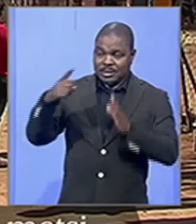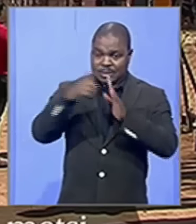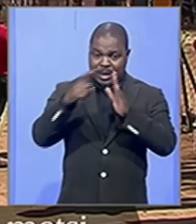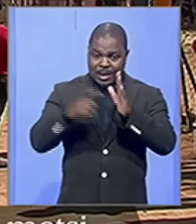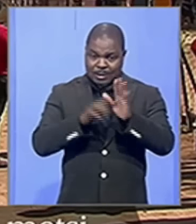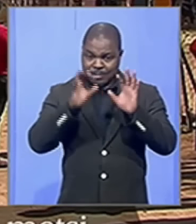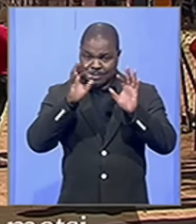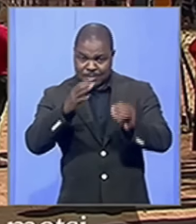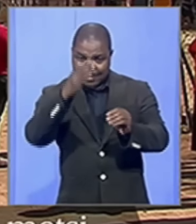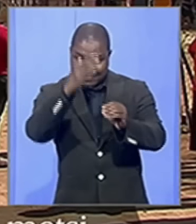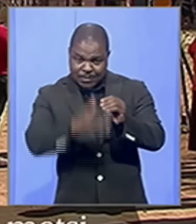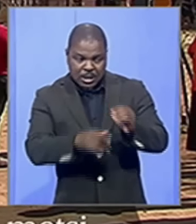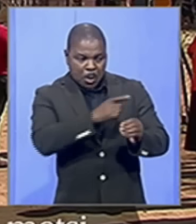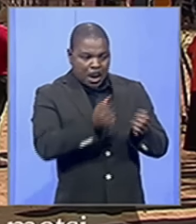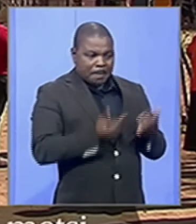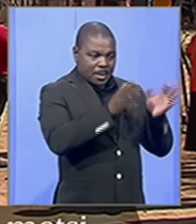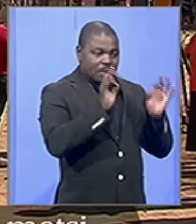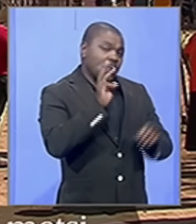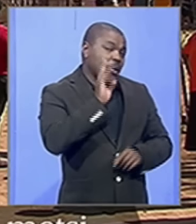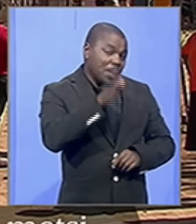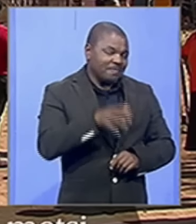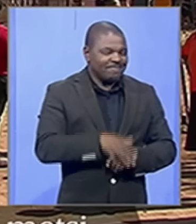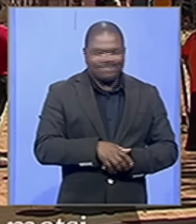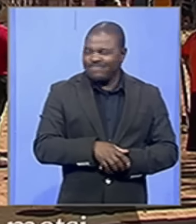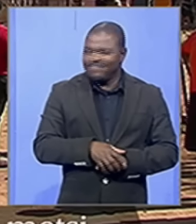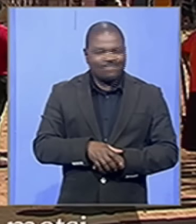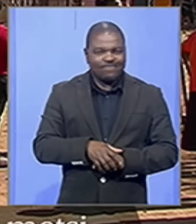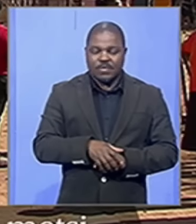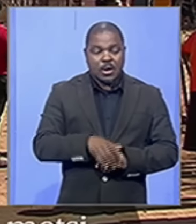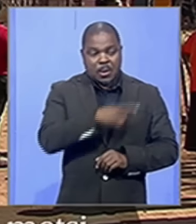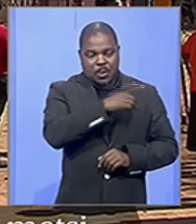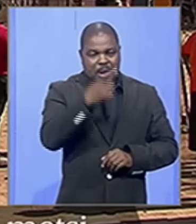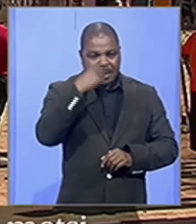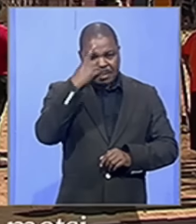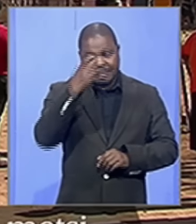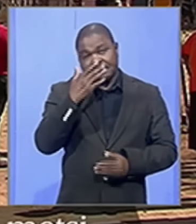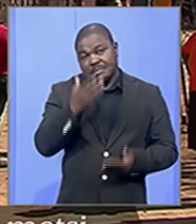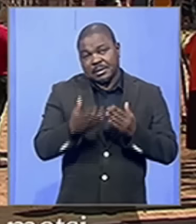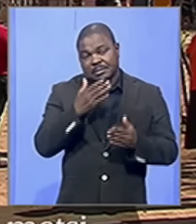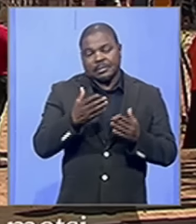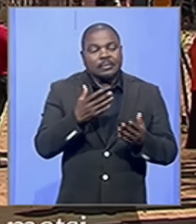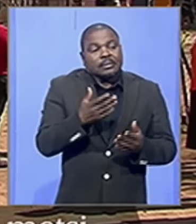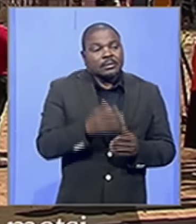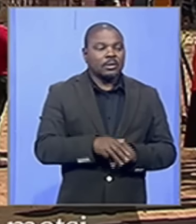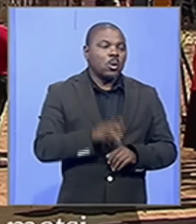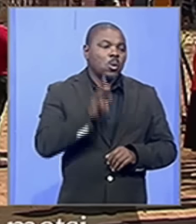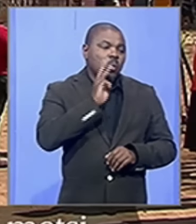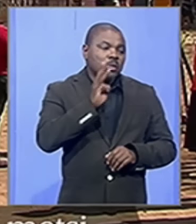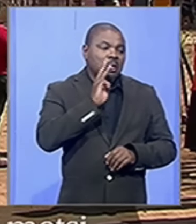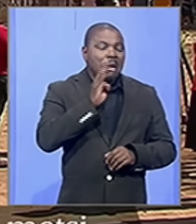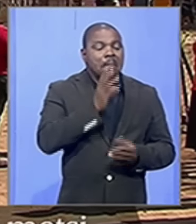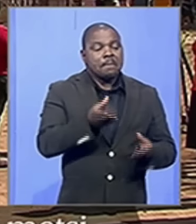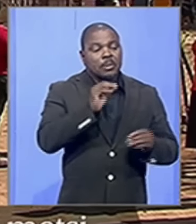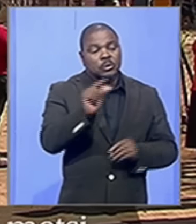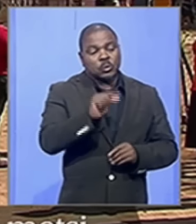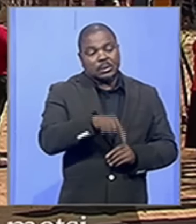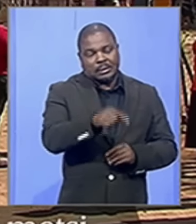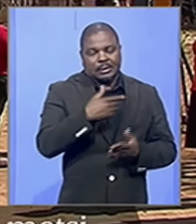beilweng la diphalane mme ba dumela gore ka gongwe ba tla nna le metsi a phepa ka ngwa magaeng a bone fa bogautshwaneng.